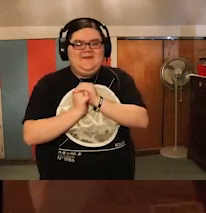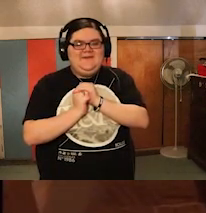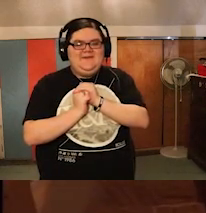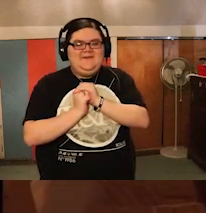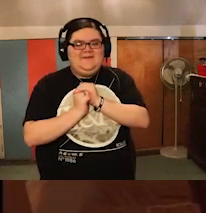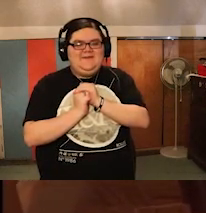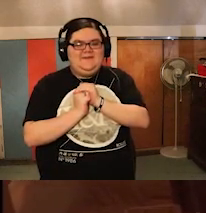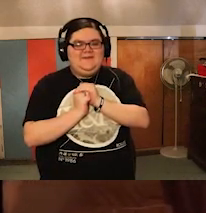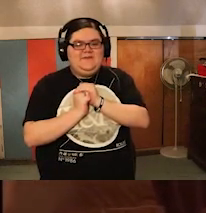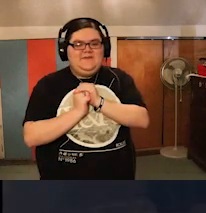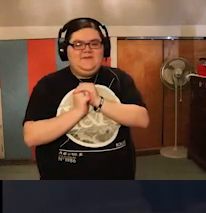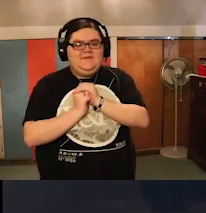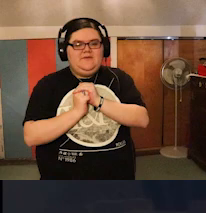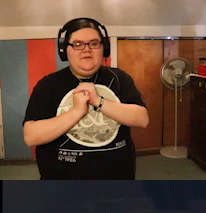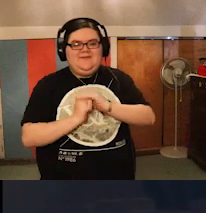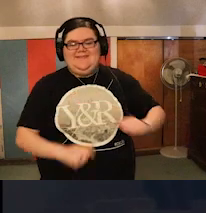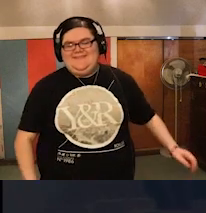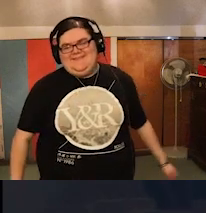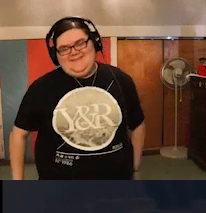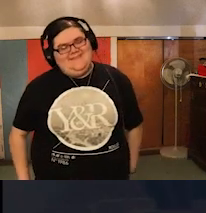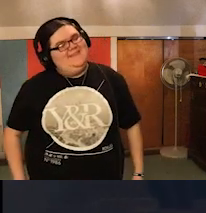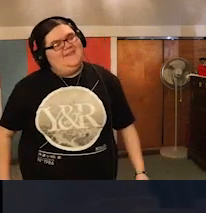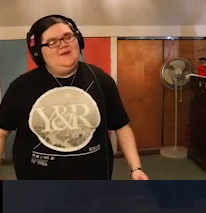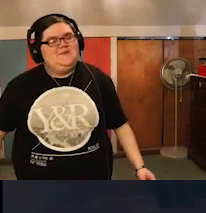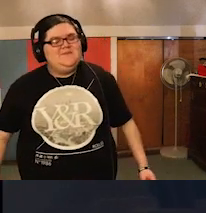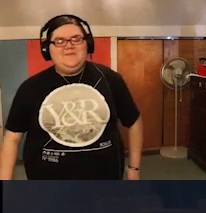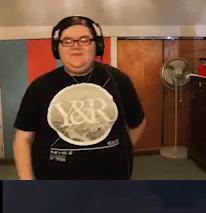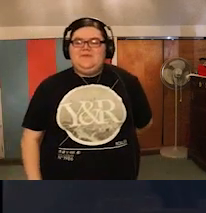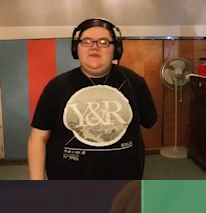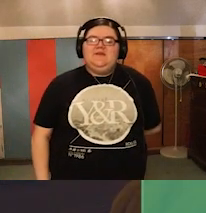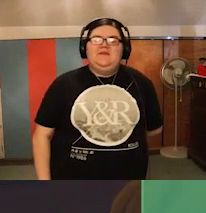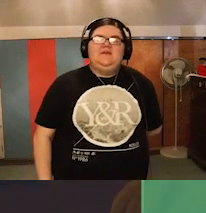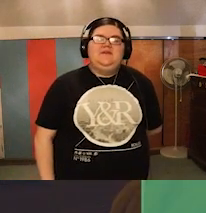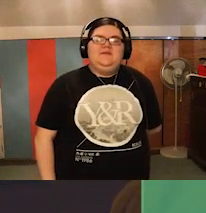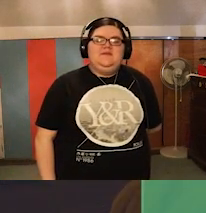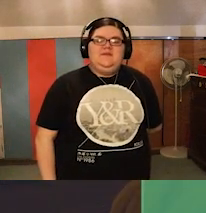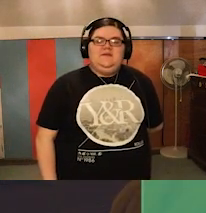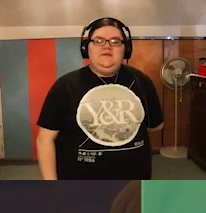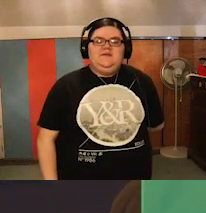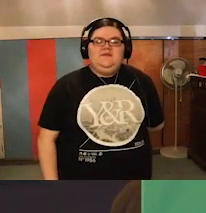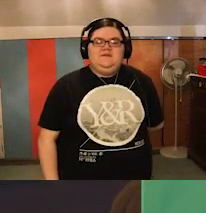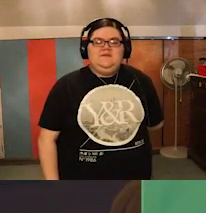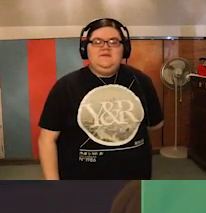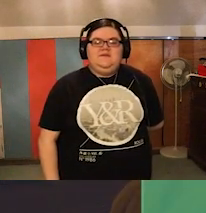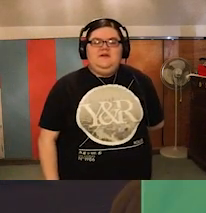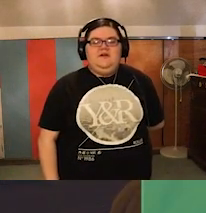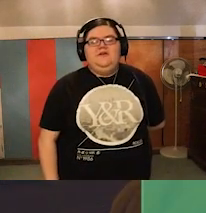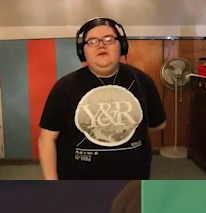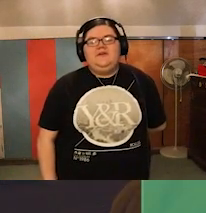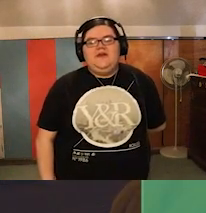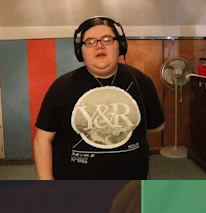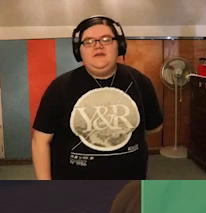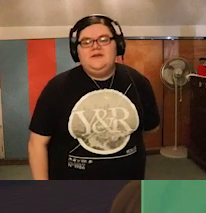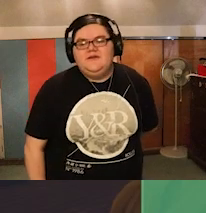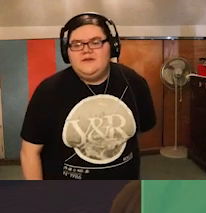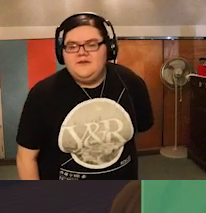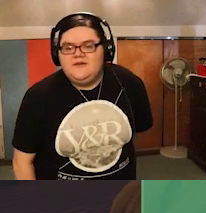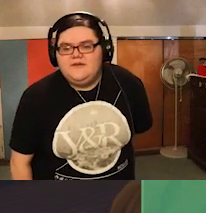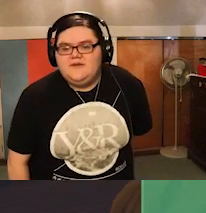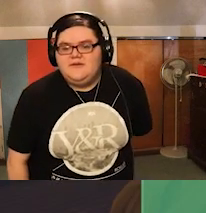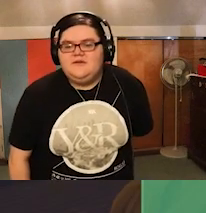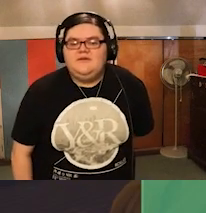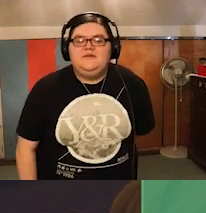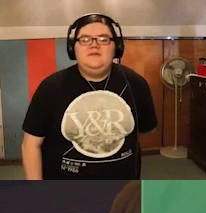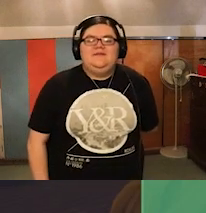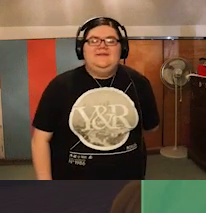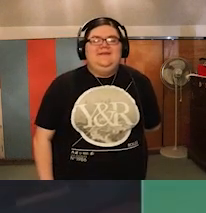little bit of failure. We'll see. Yes. What do you mean? You're winning. Yeah, but I had a stinky hole there. Oh, okay. I had a